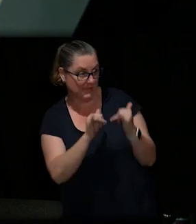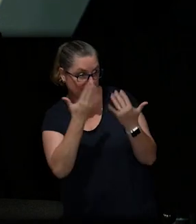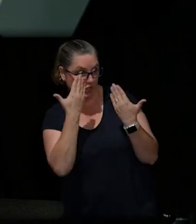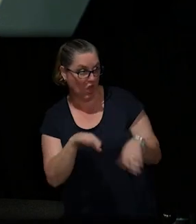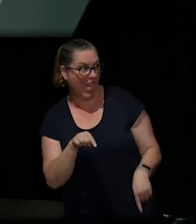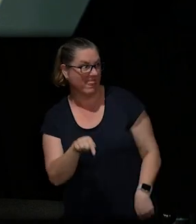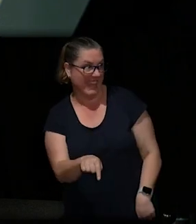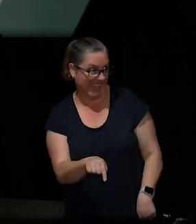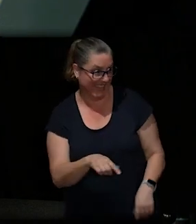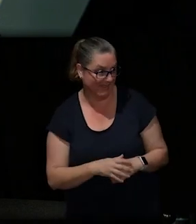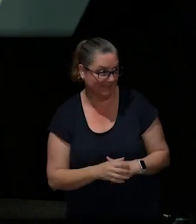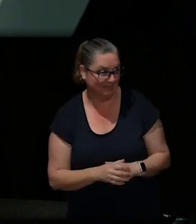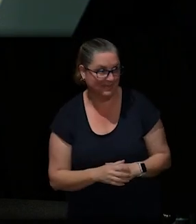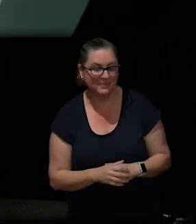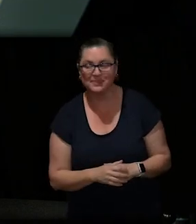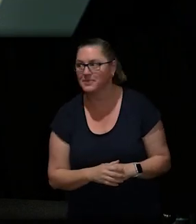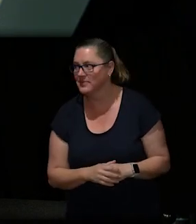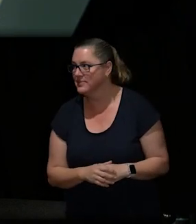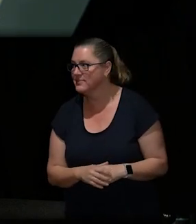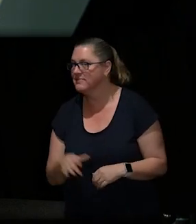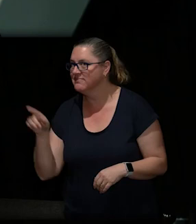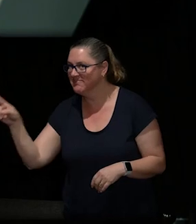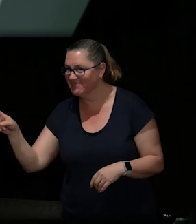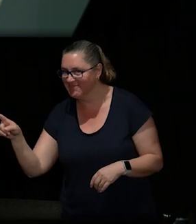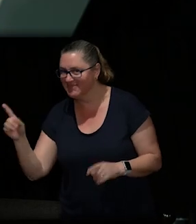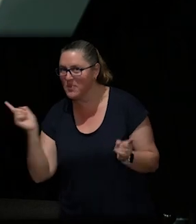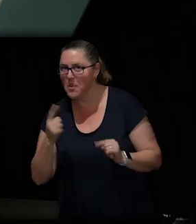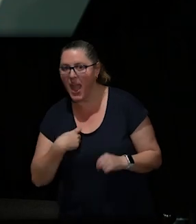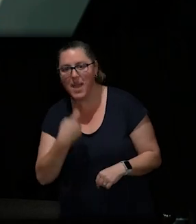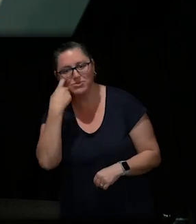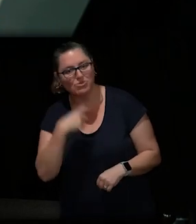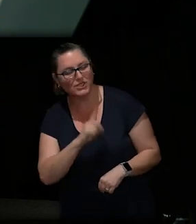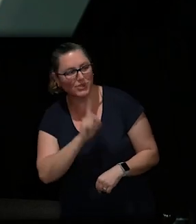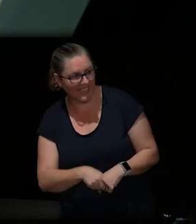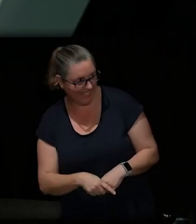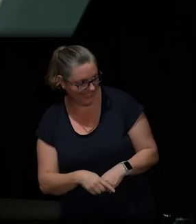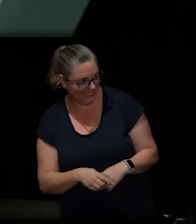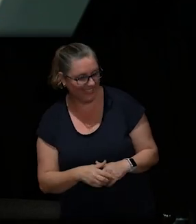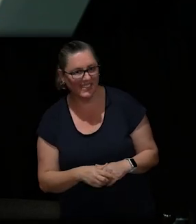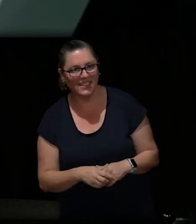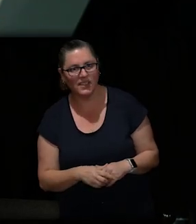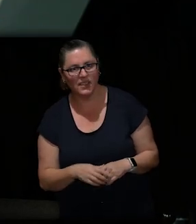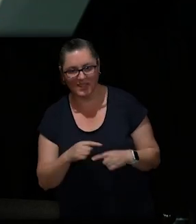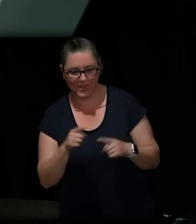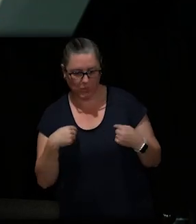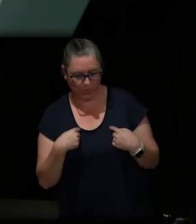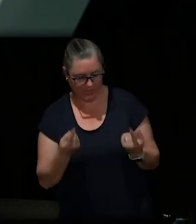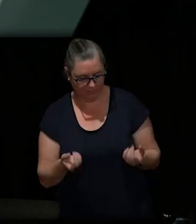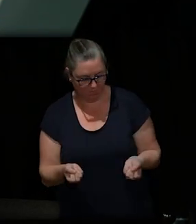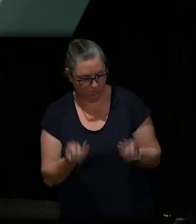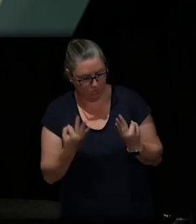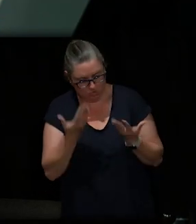mean, the point I'm trying to get to is we have no respect for former